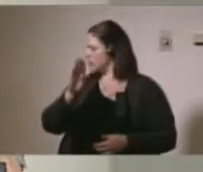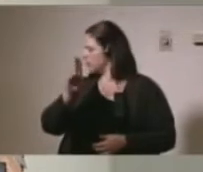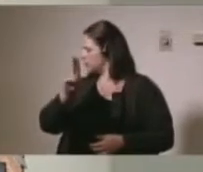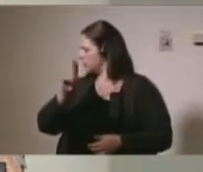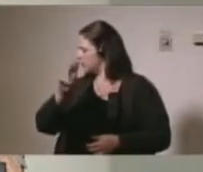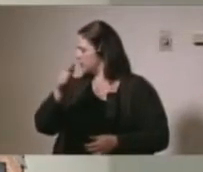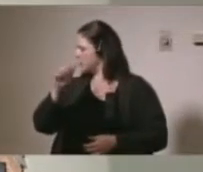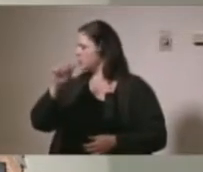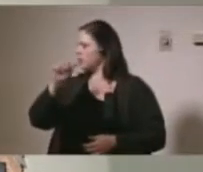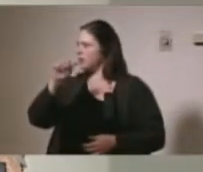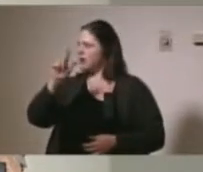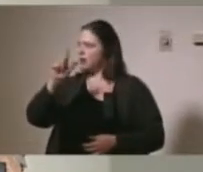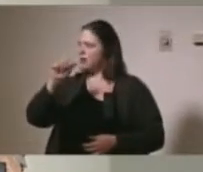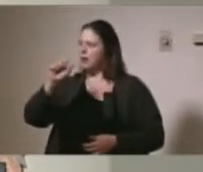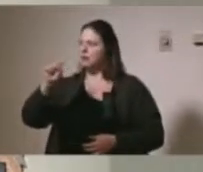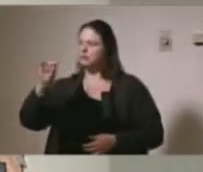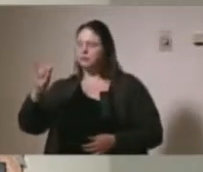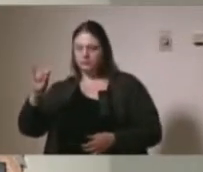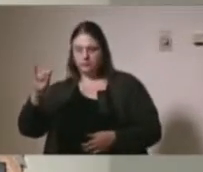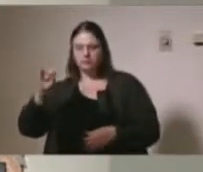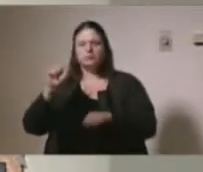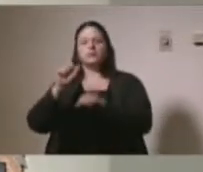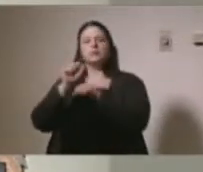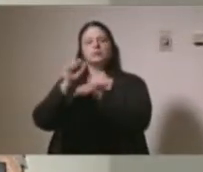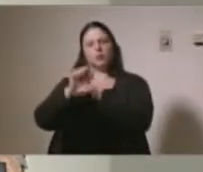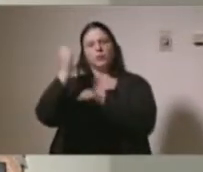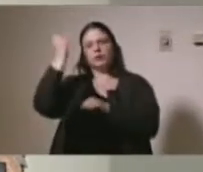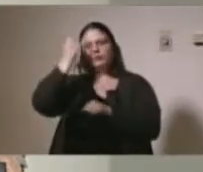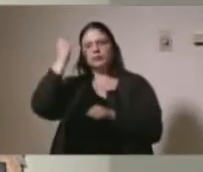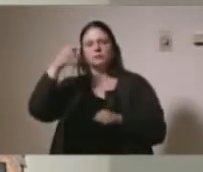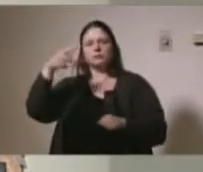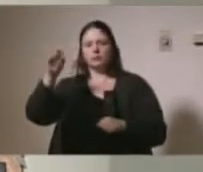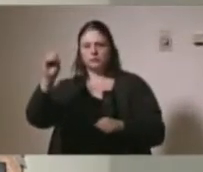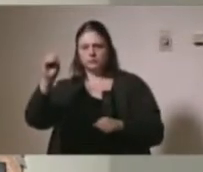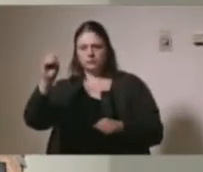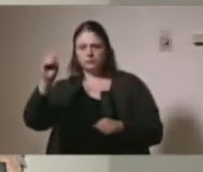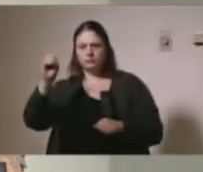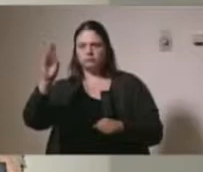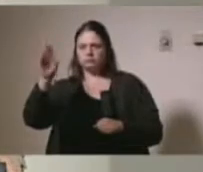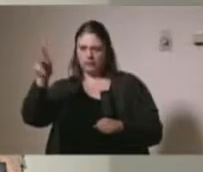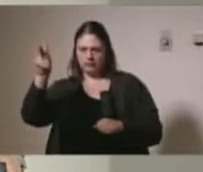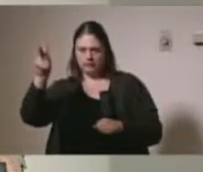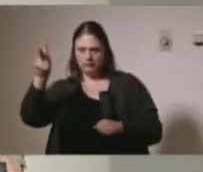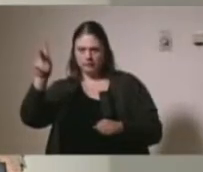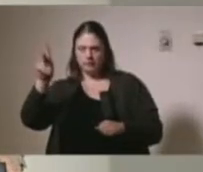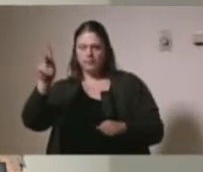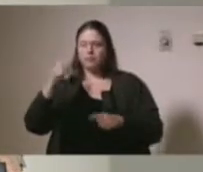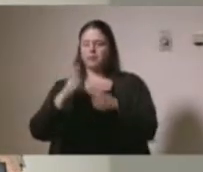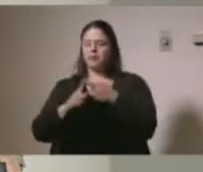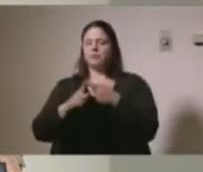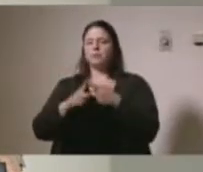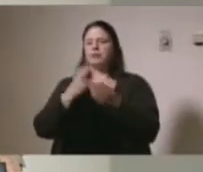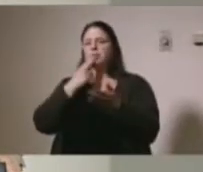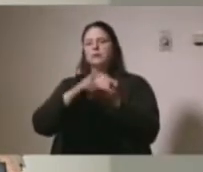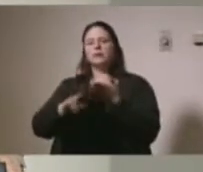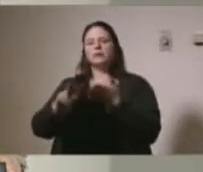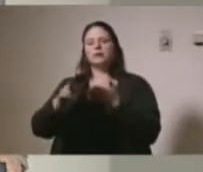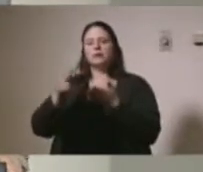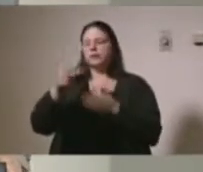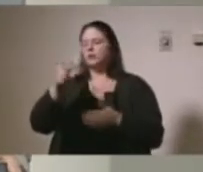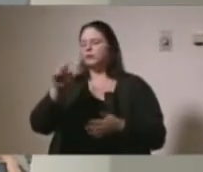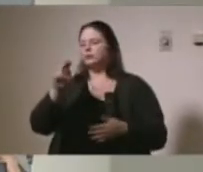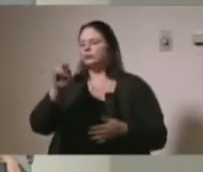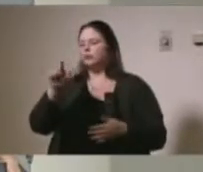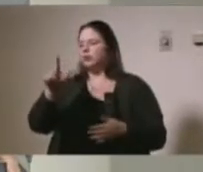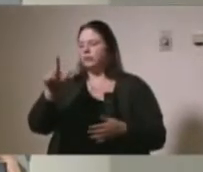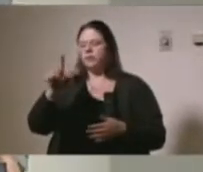work for the Italian Postal Service, where I am also the Assistant Secretary General of the Union of